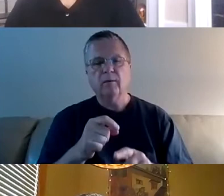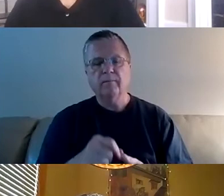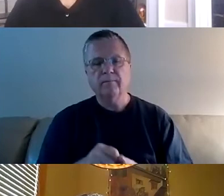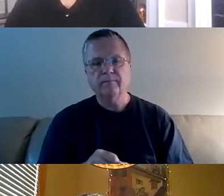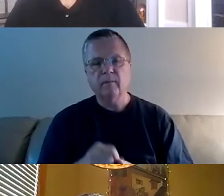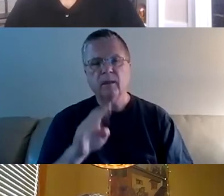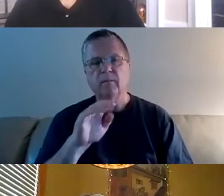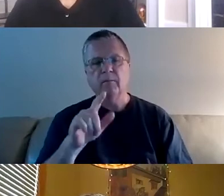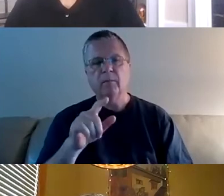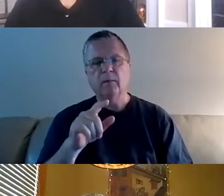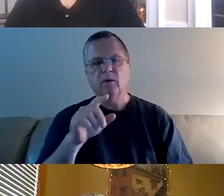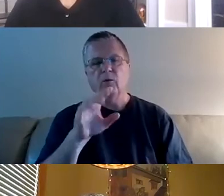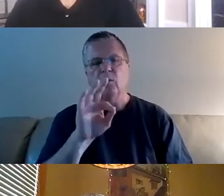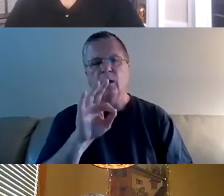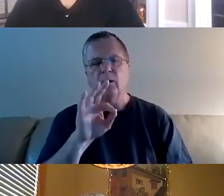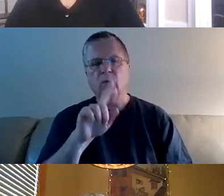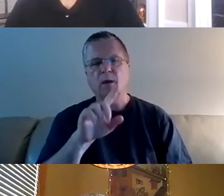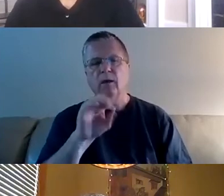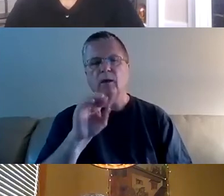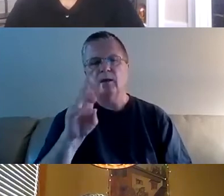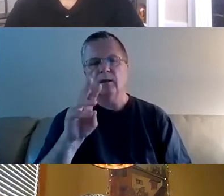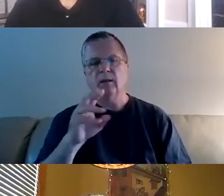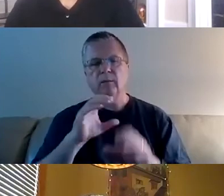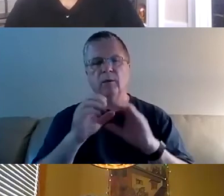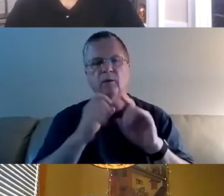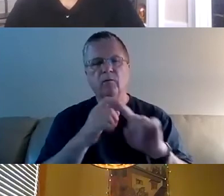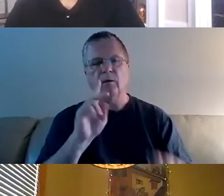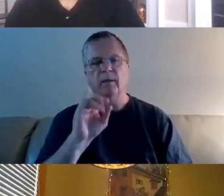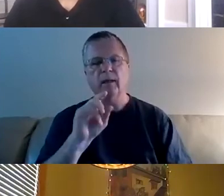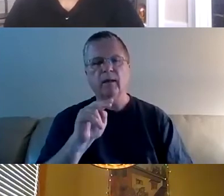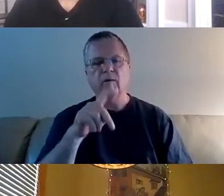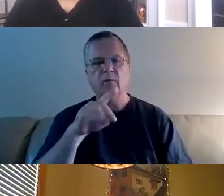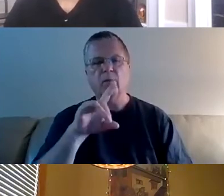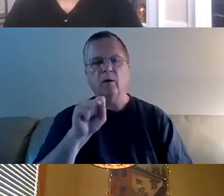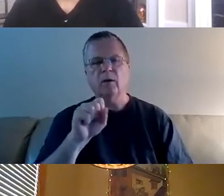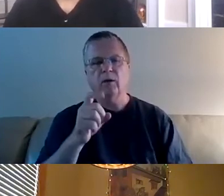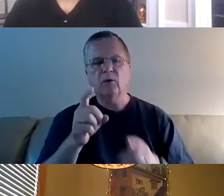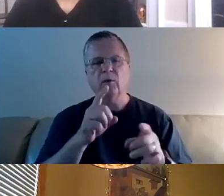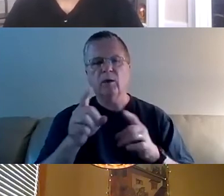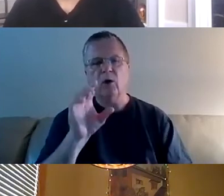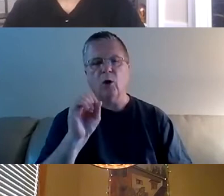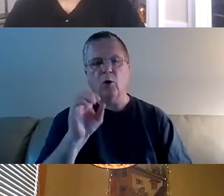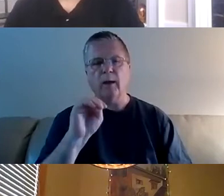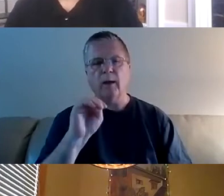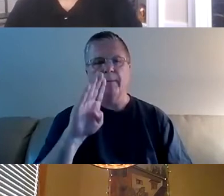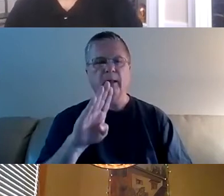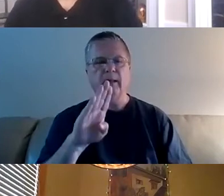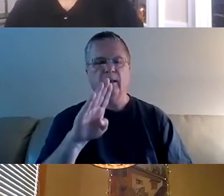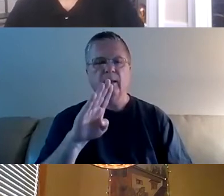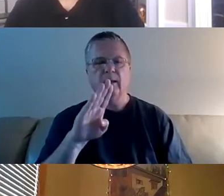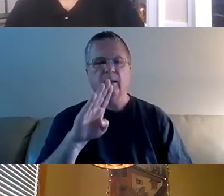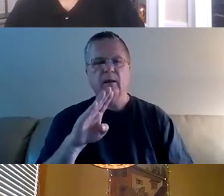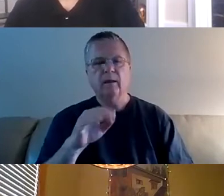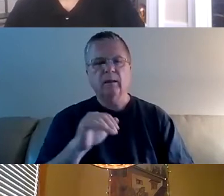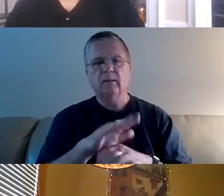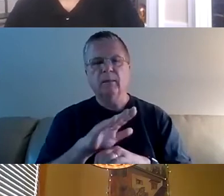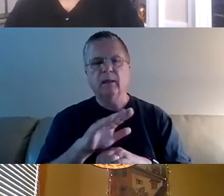Number 1006, Communication from Kevin Paulus, Director of the Office of Management and Budget, submitting